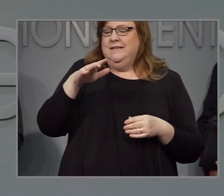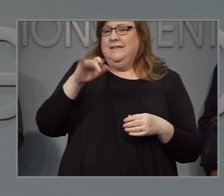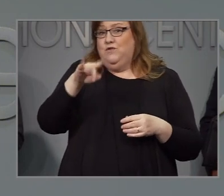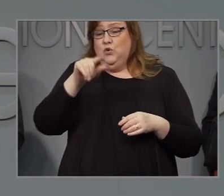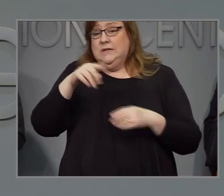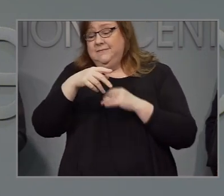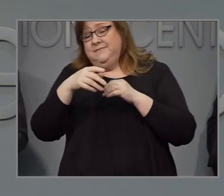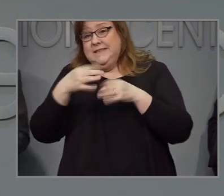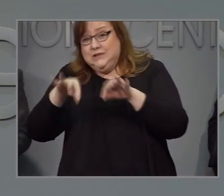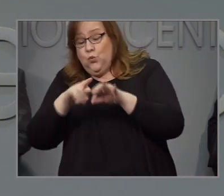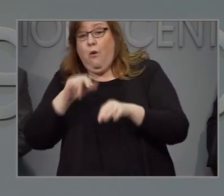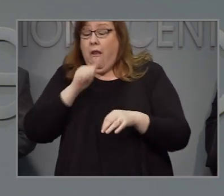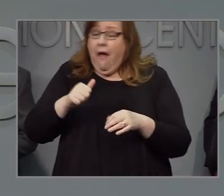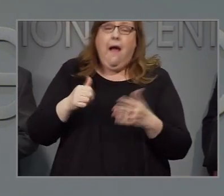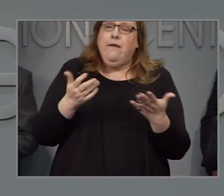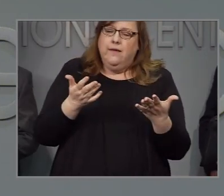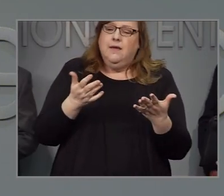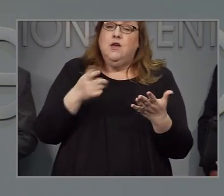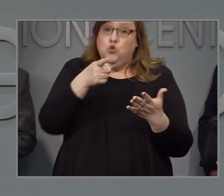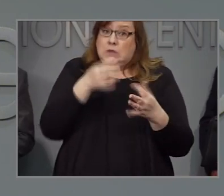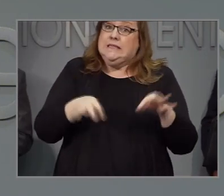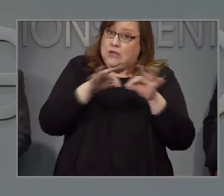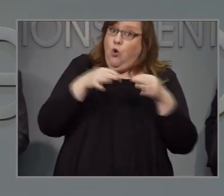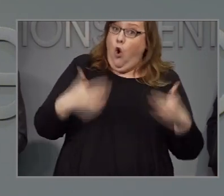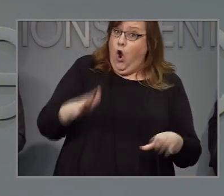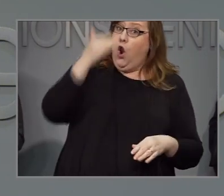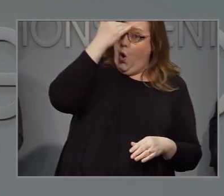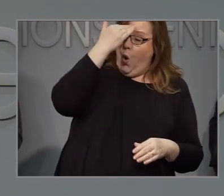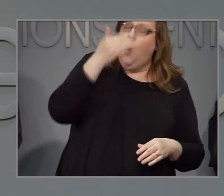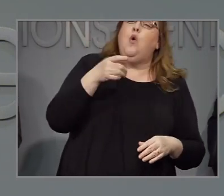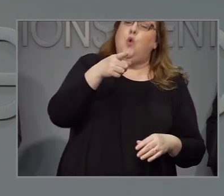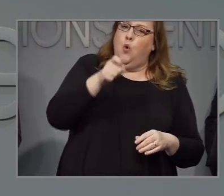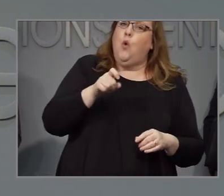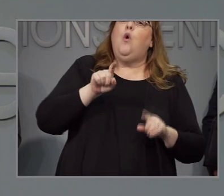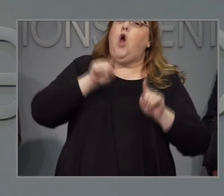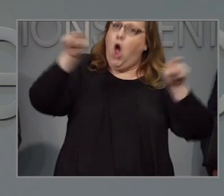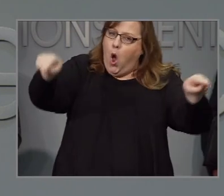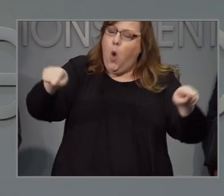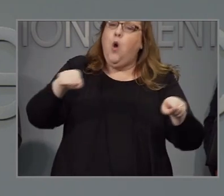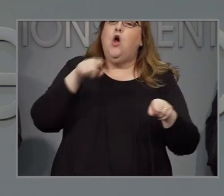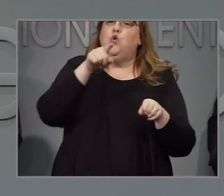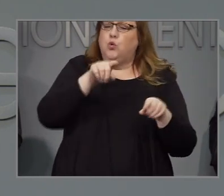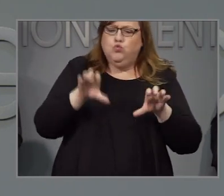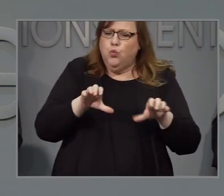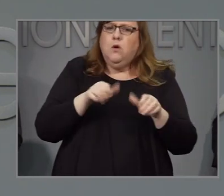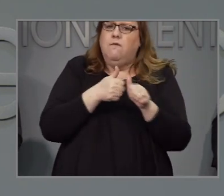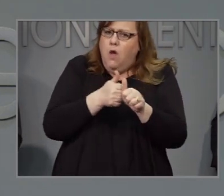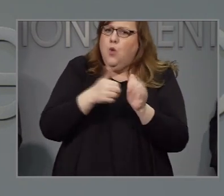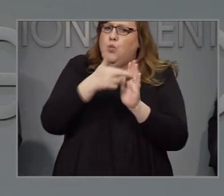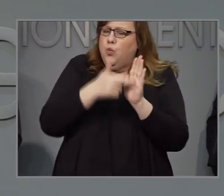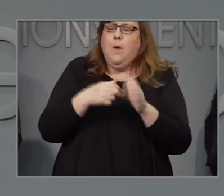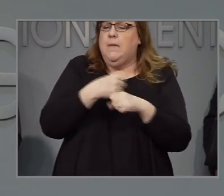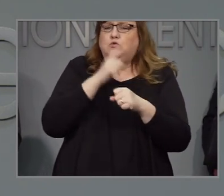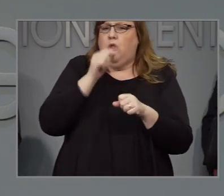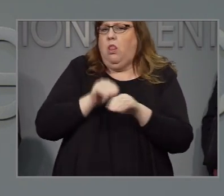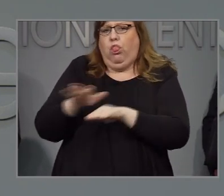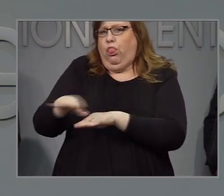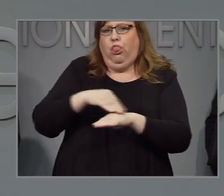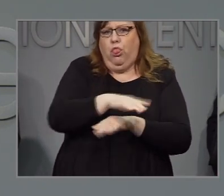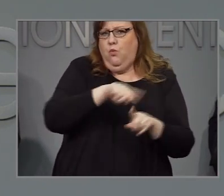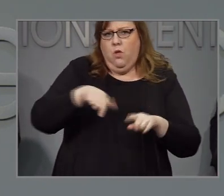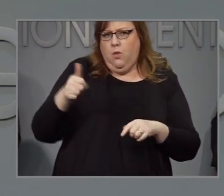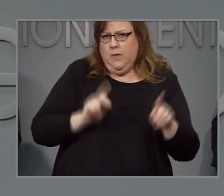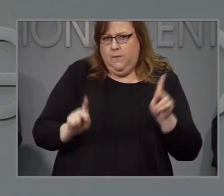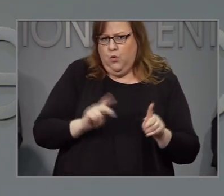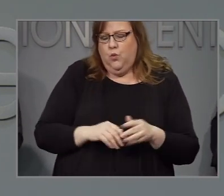the virus. I think that we are looking at our numbers. We see things that like the doubling time of where we